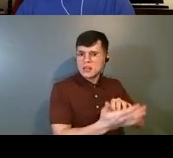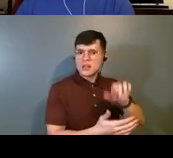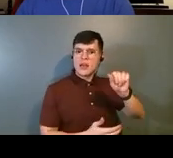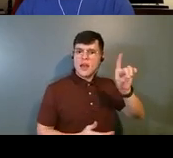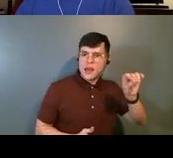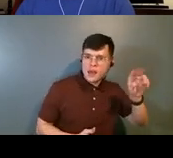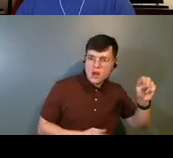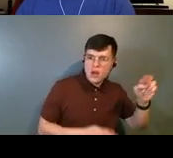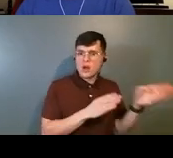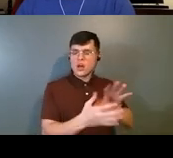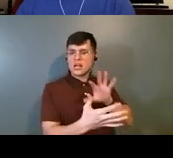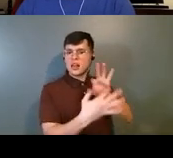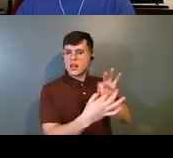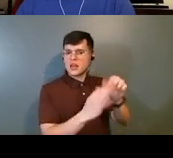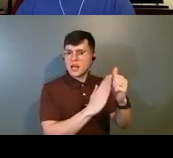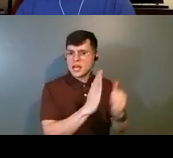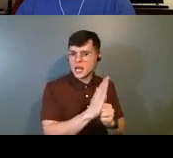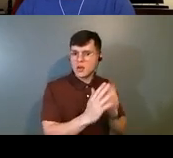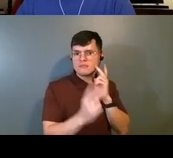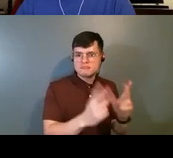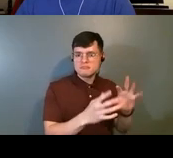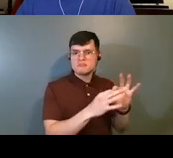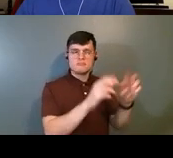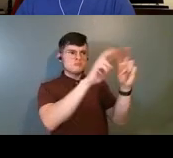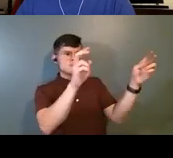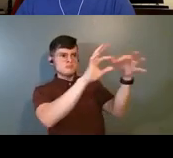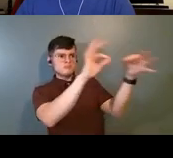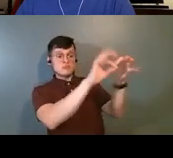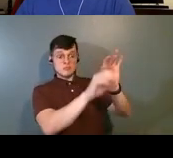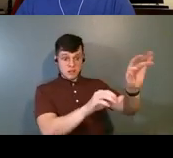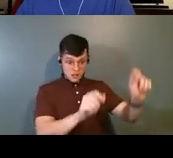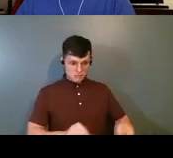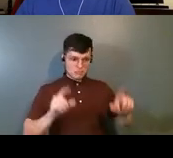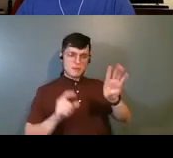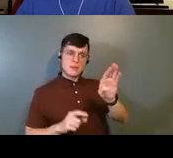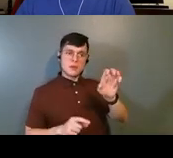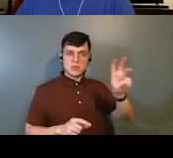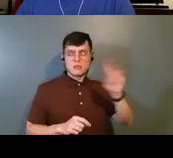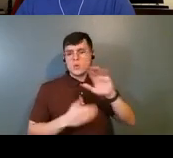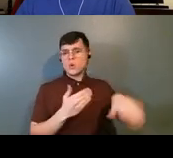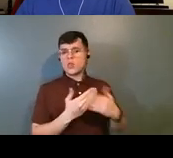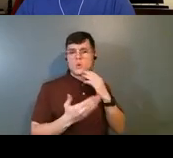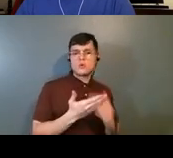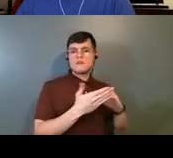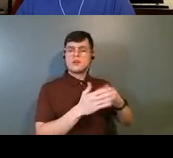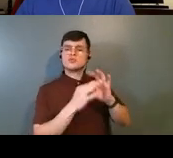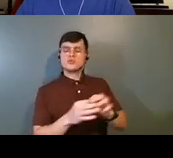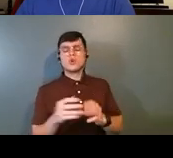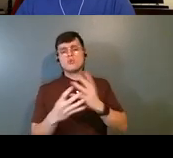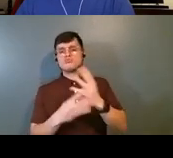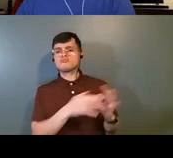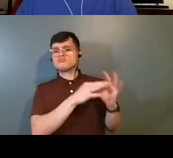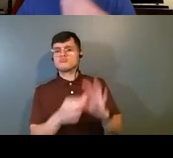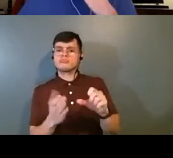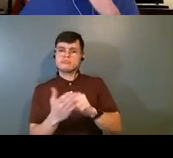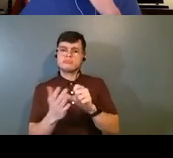my account, visited link. By heading level 1 cars demo when you click on BMW, all other facets refresh to show only relevant choices. Left parent 143,